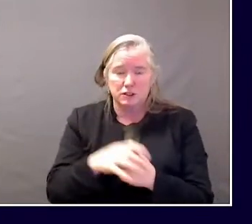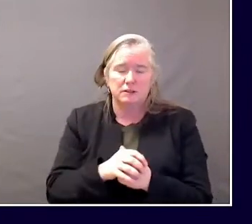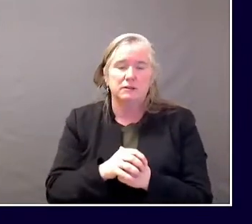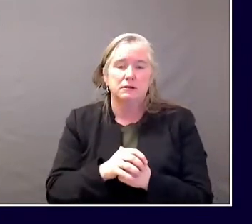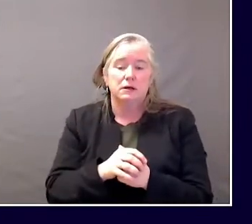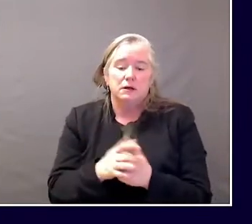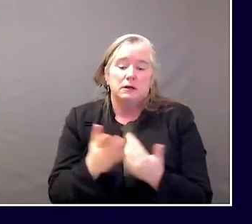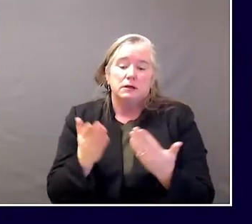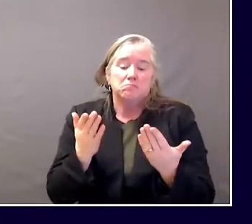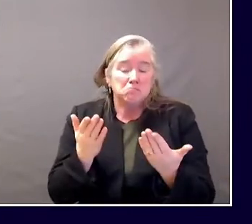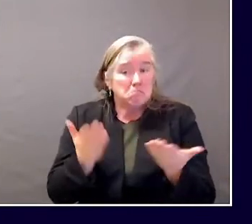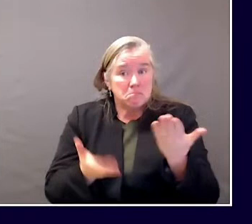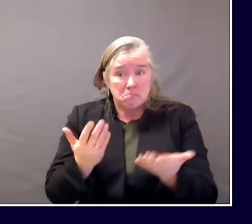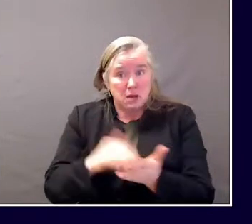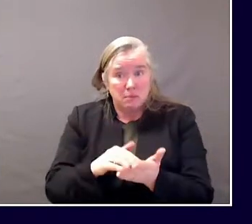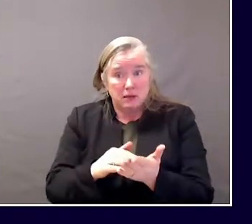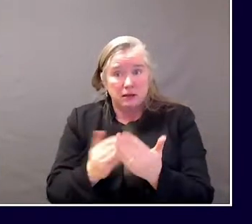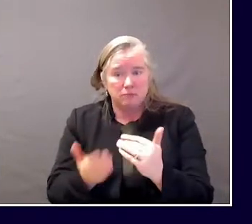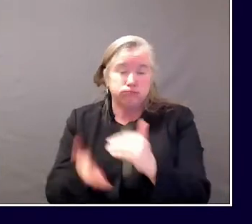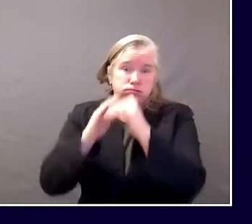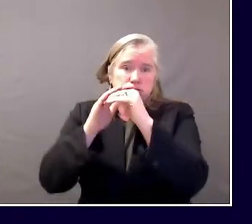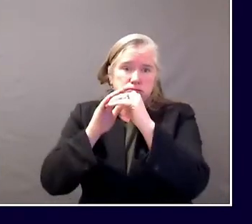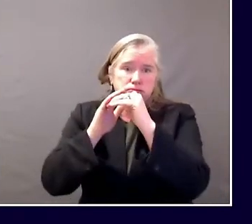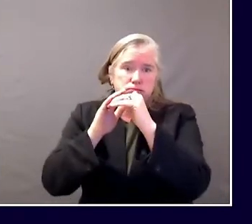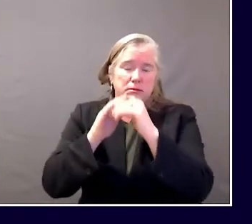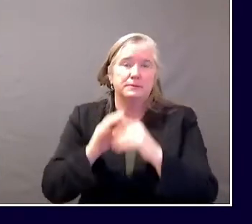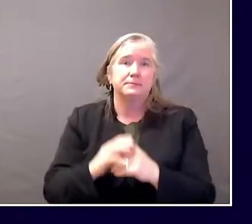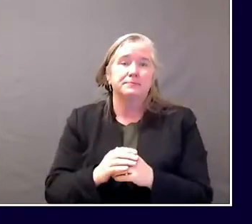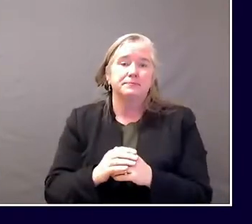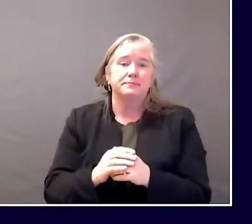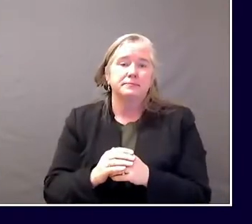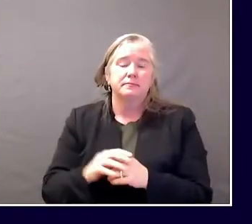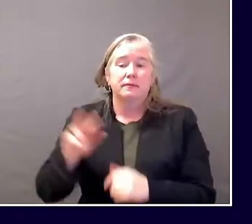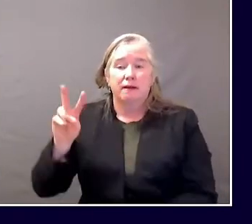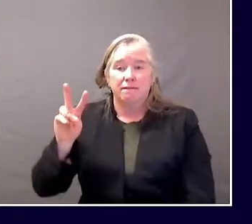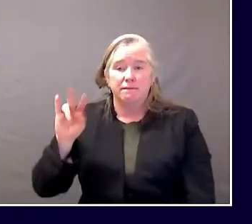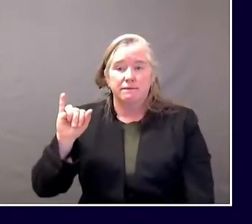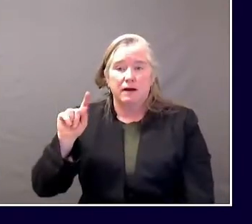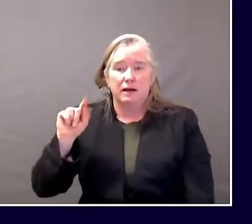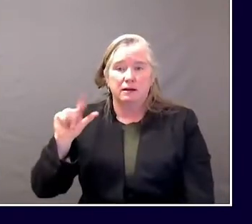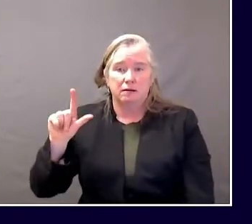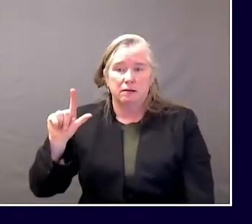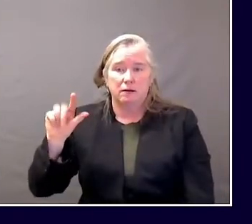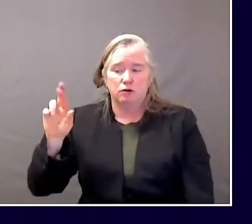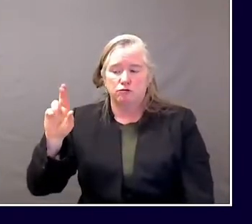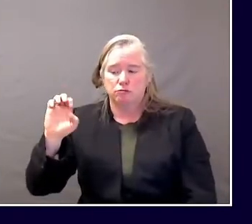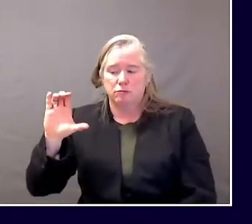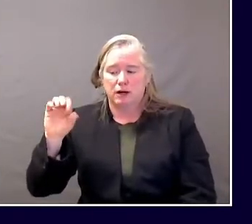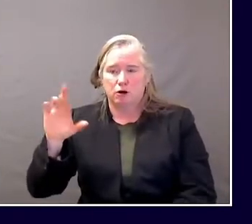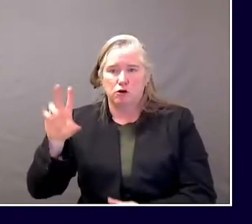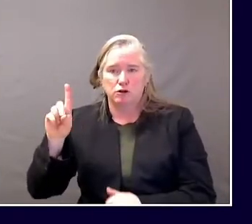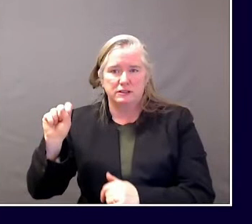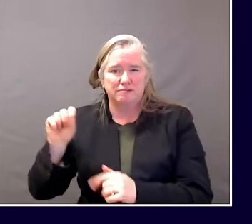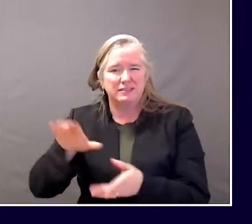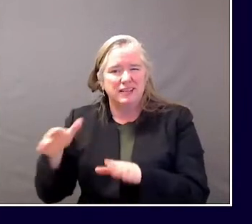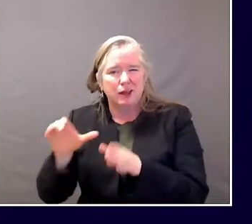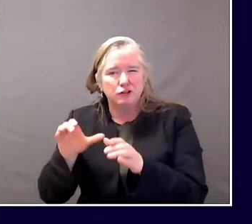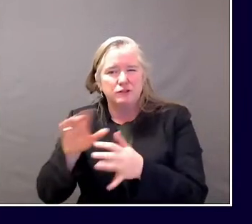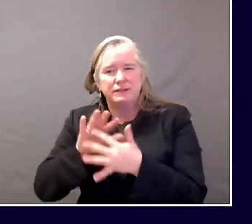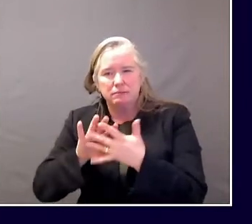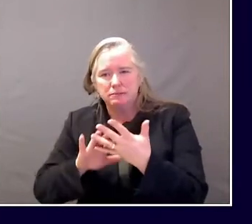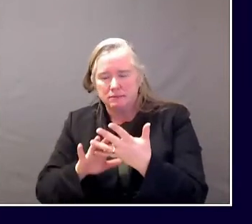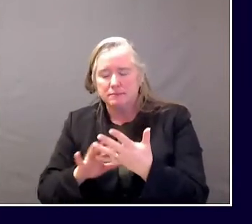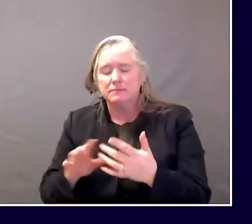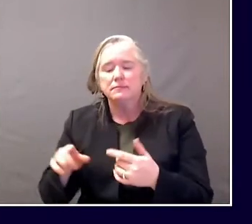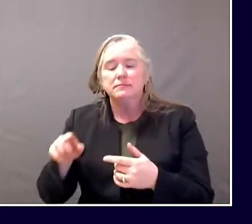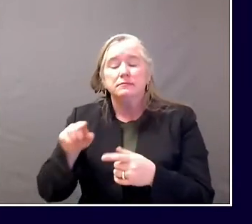could happen. We query the vital records as often as we can, but as everyone is aware, there were a high number